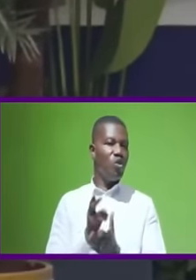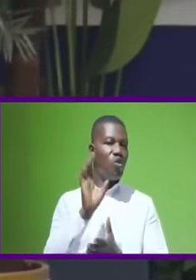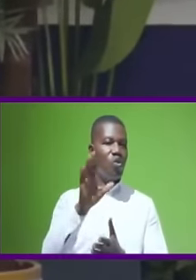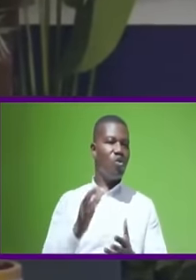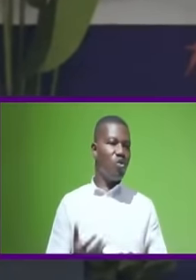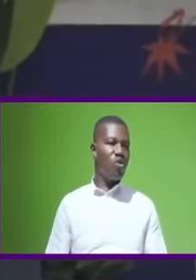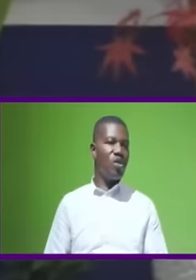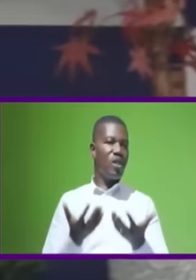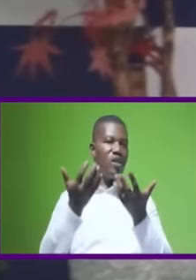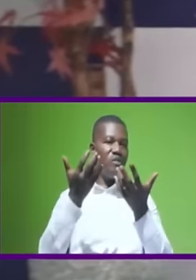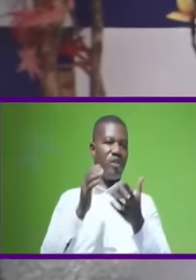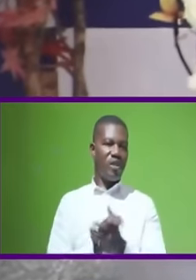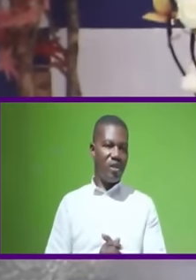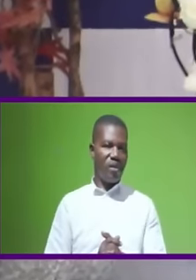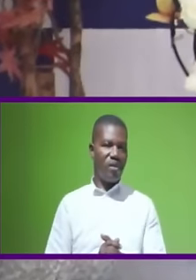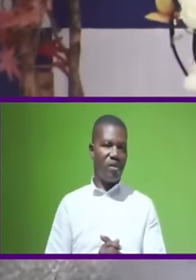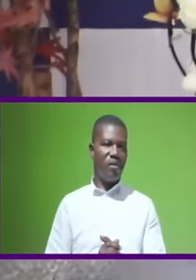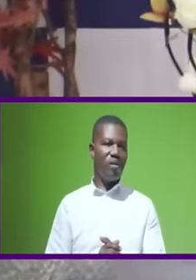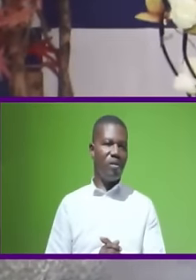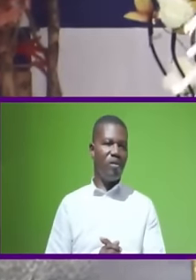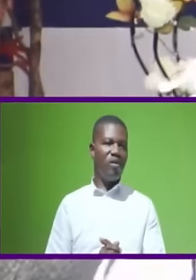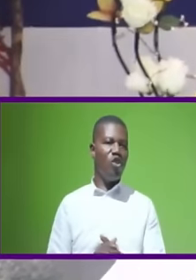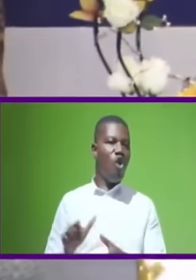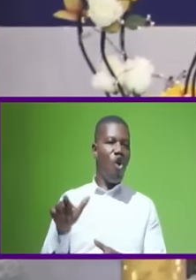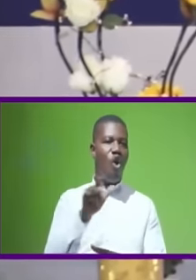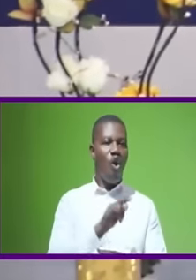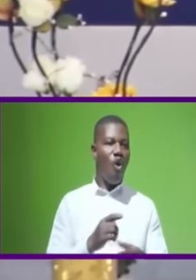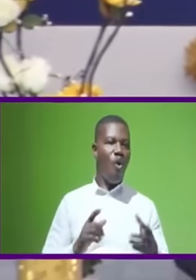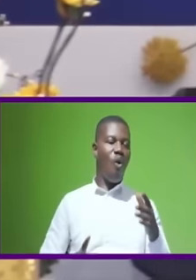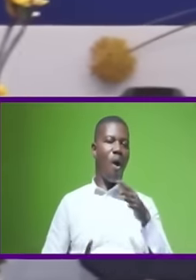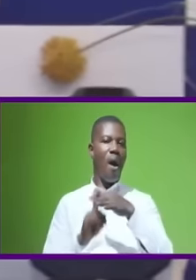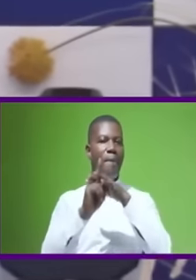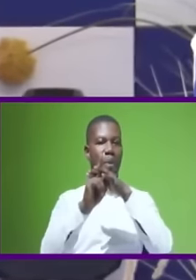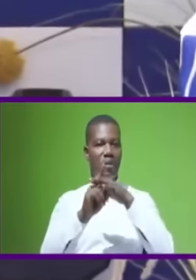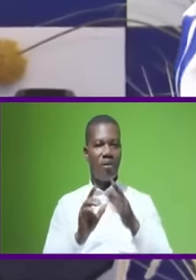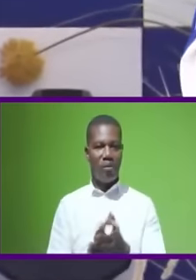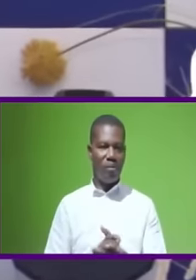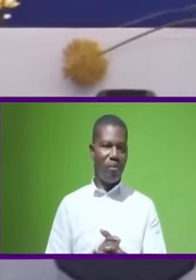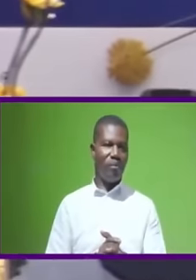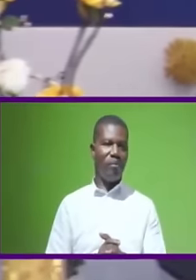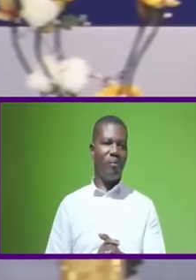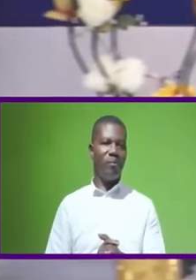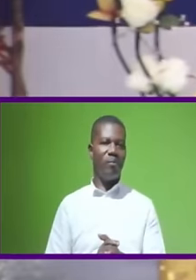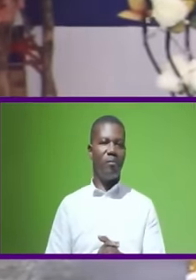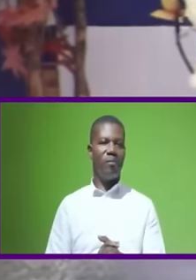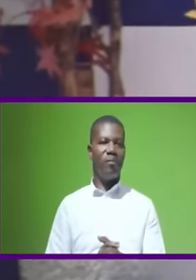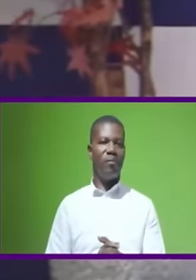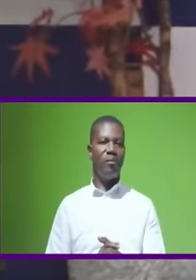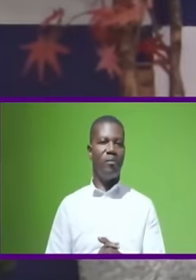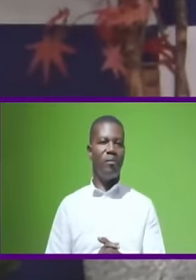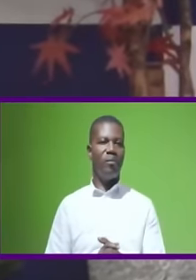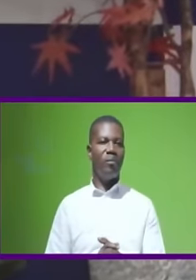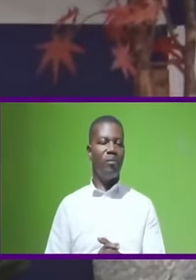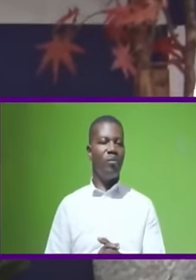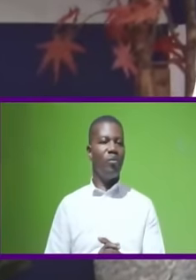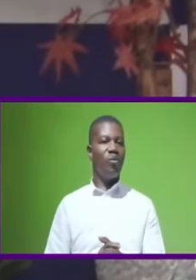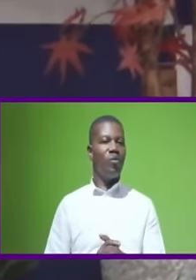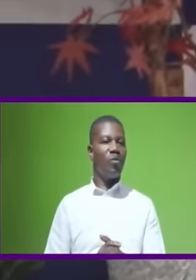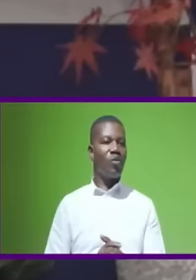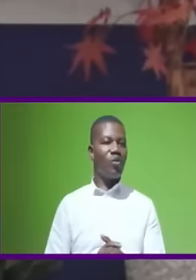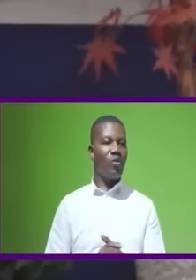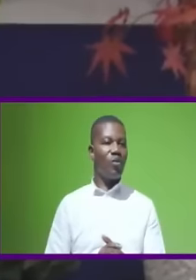issue. That through your giving, ma wenye na bem. Has made all this to be fulfilled. There were juma biadono.